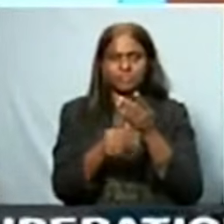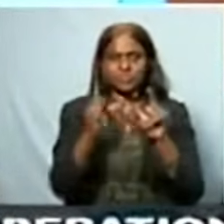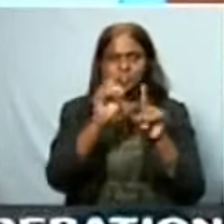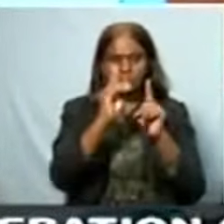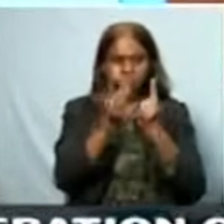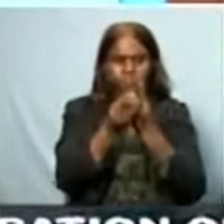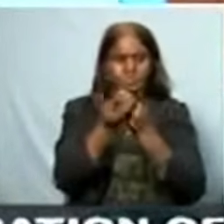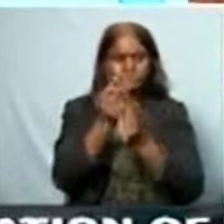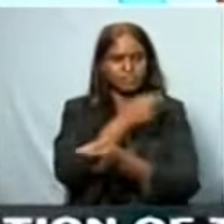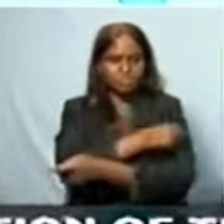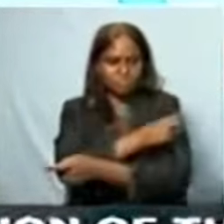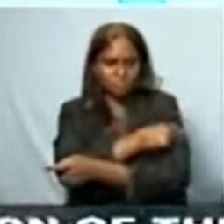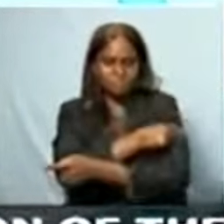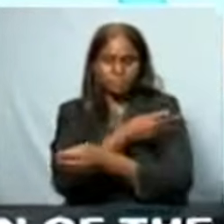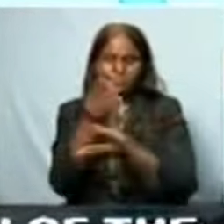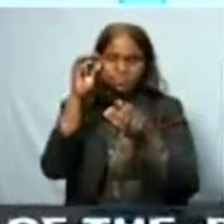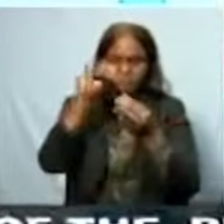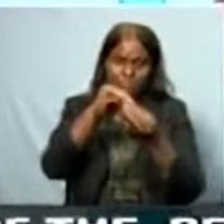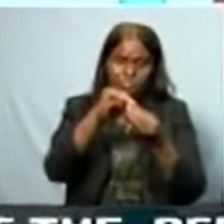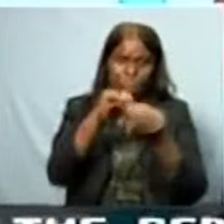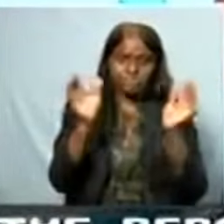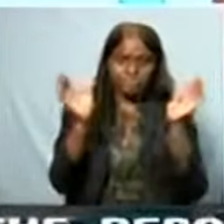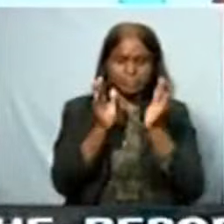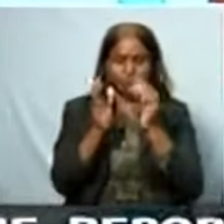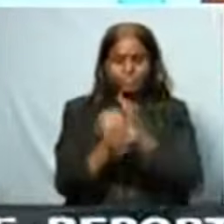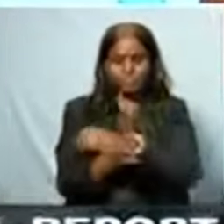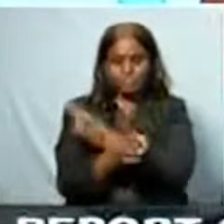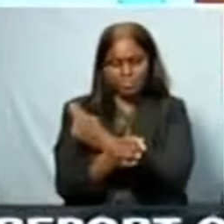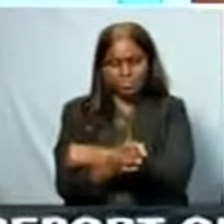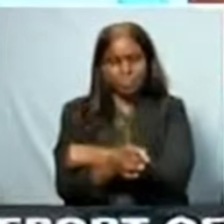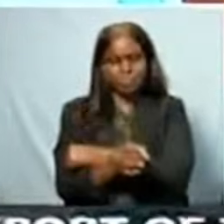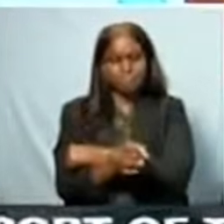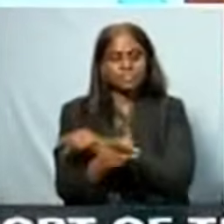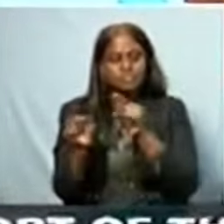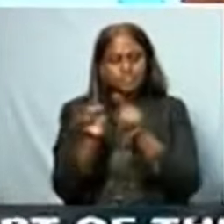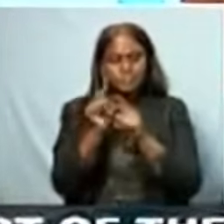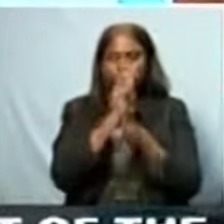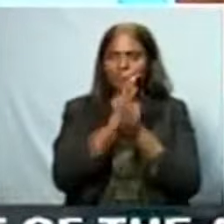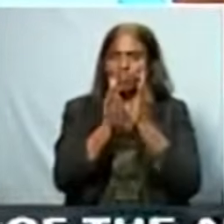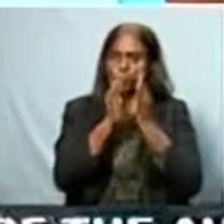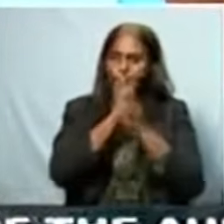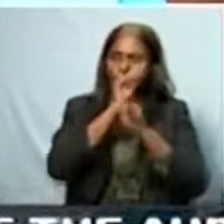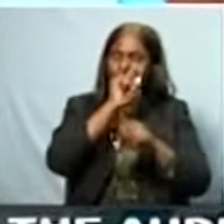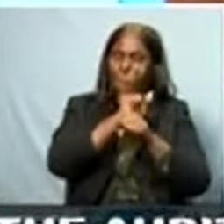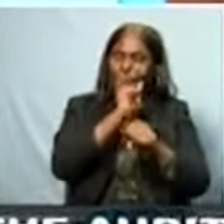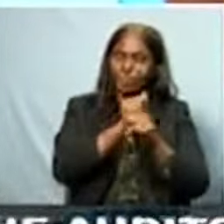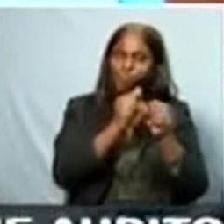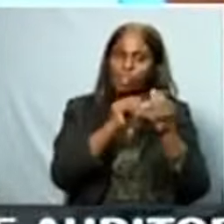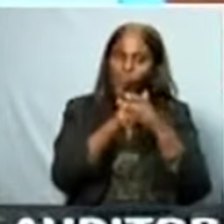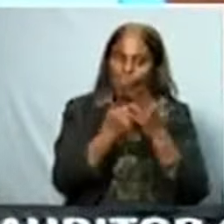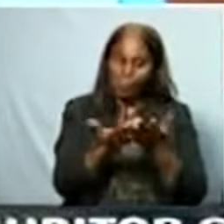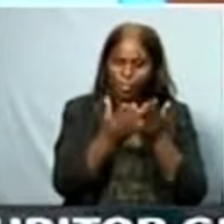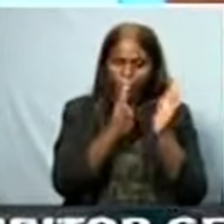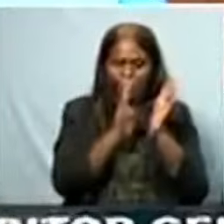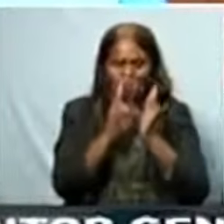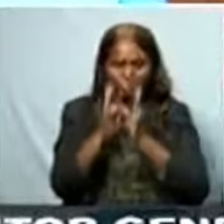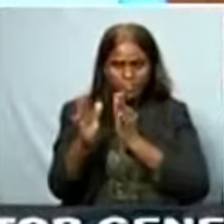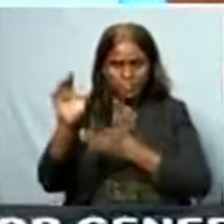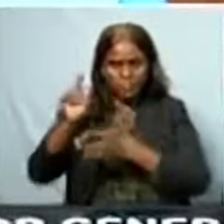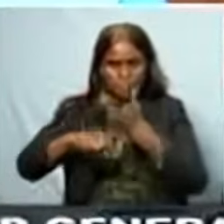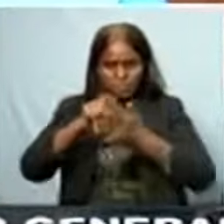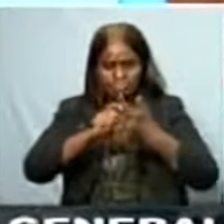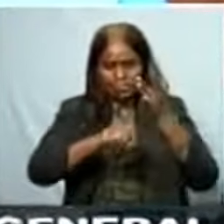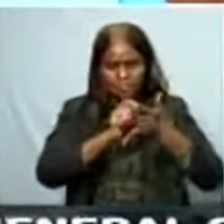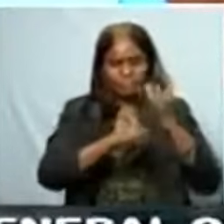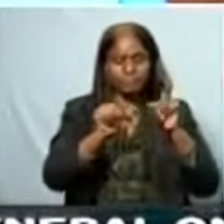district hospitals plus the main hospitals, the contract, scope of work, breakdown of costs, as it